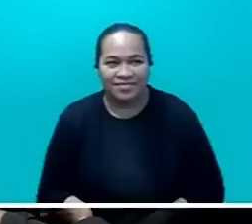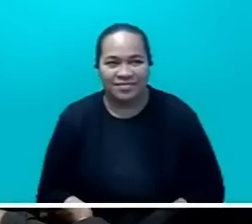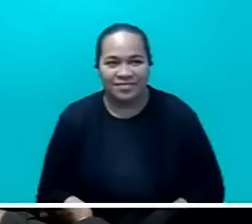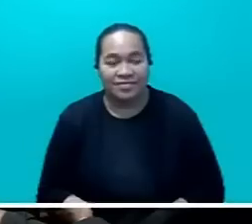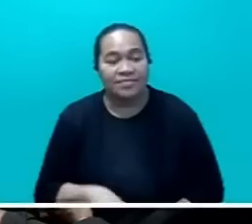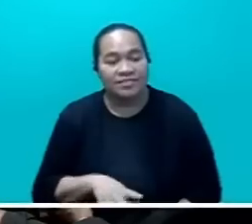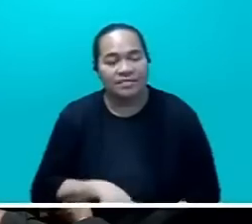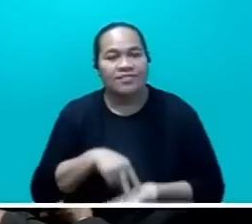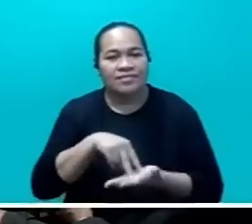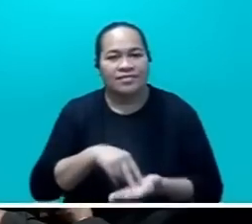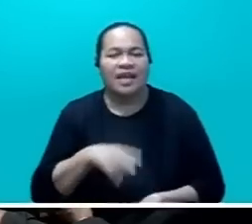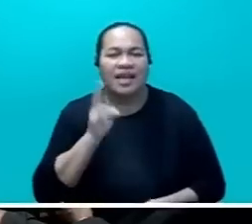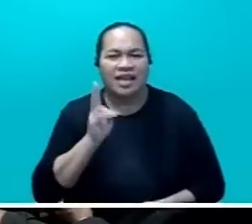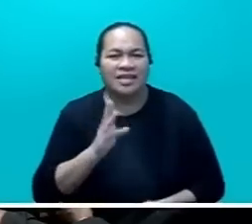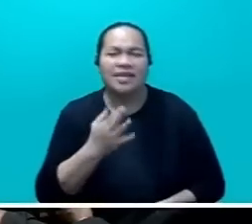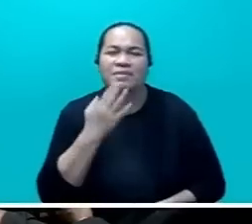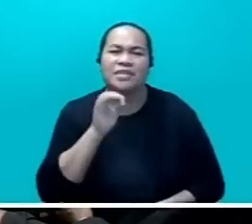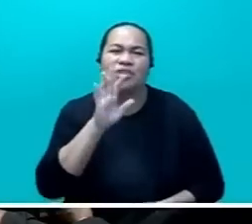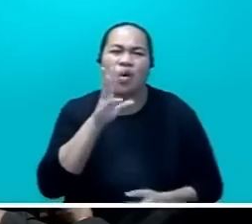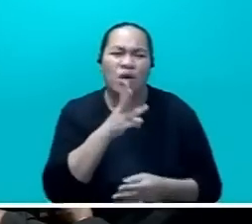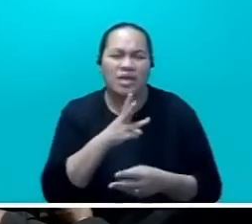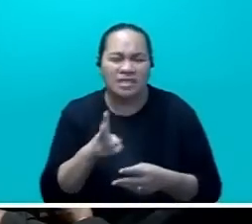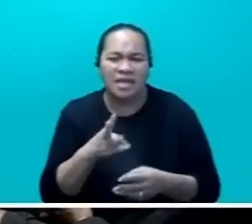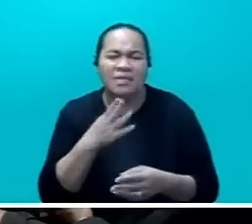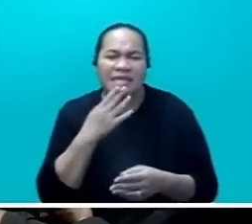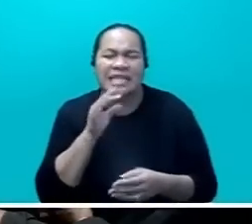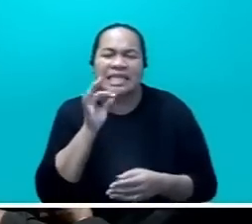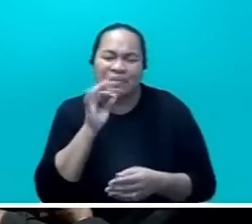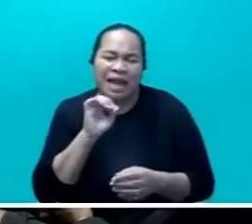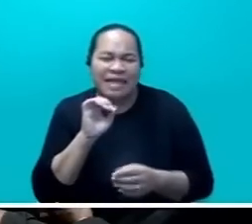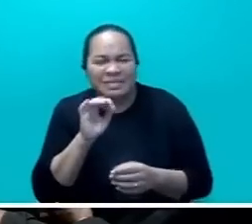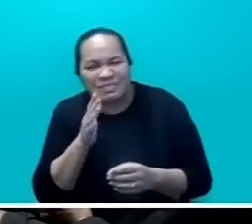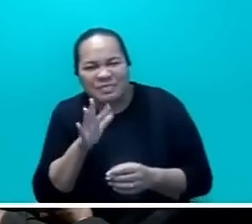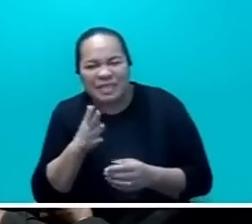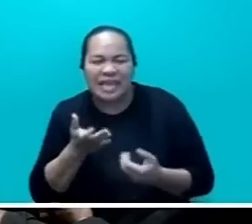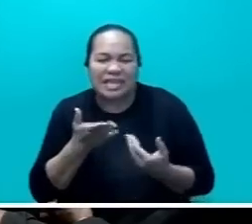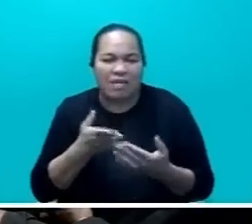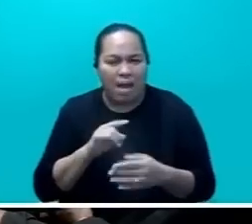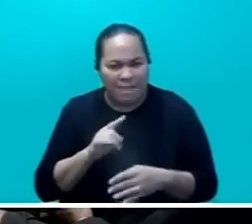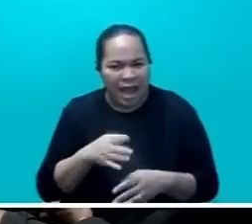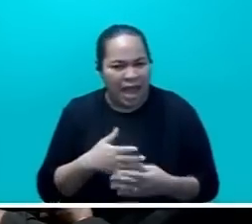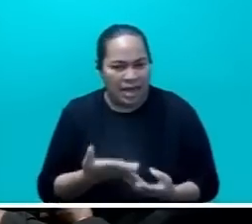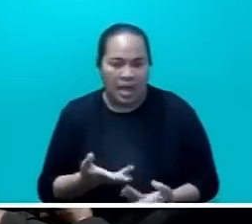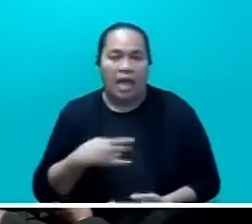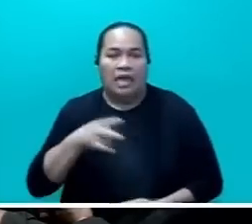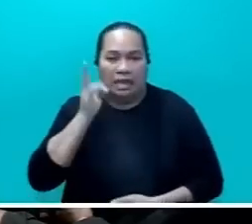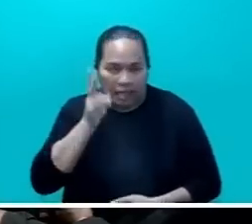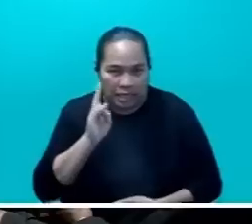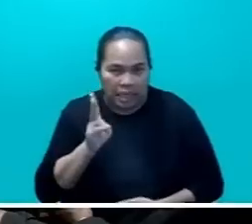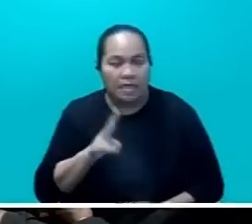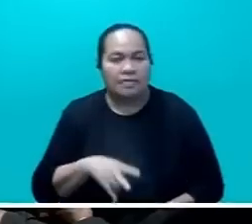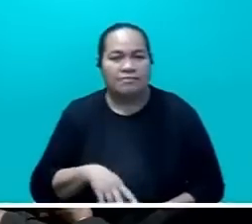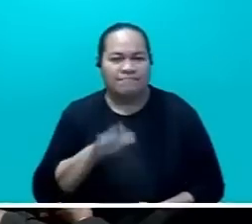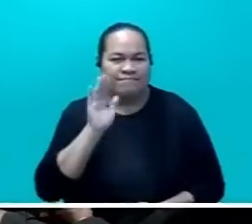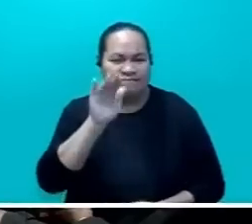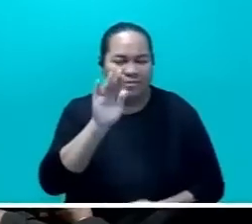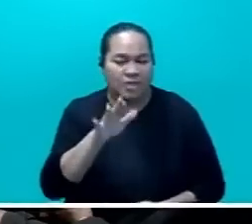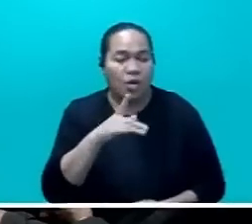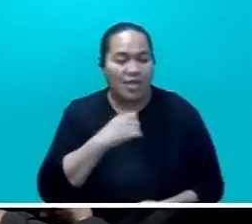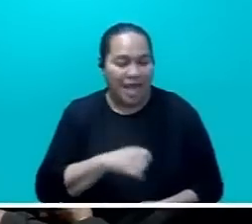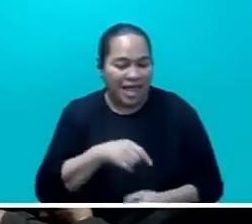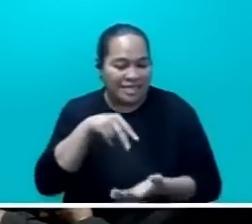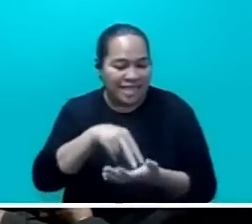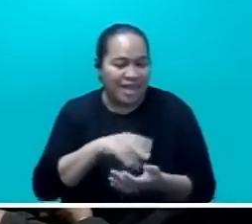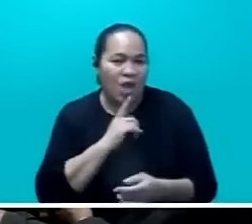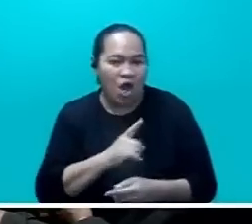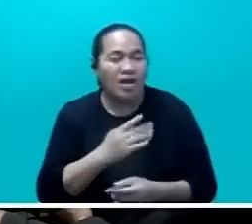Yes, sir, in your own words, a little bit of leeway every now and then is fine, Honourable Speaker, sir. But I've raised it, I will raise it again. In accordance with the standing